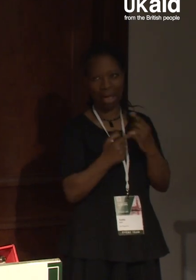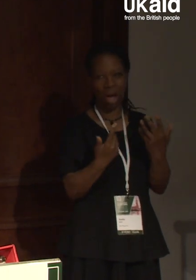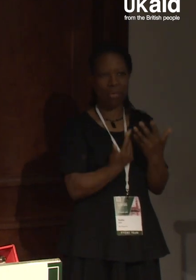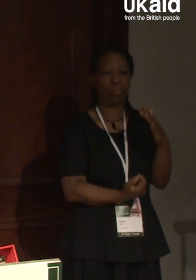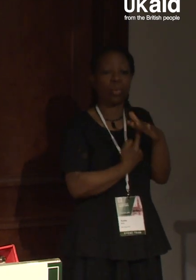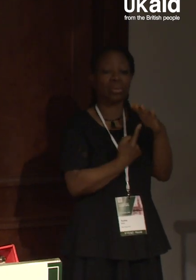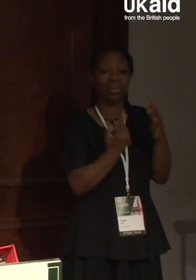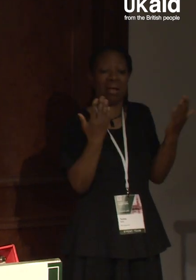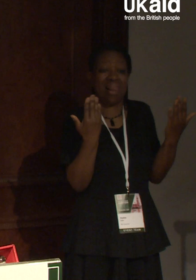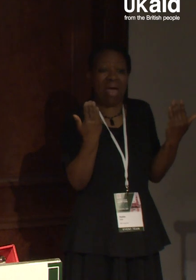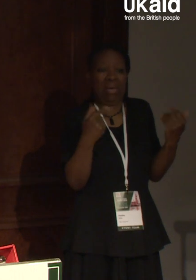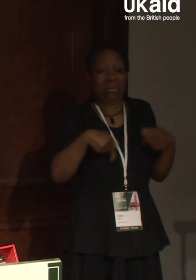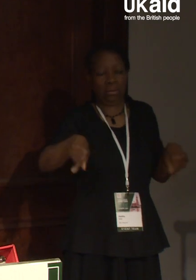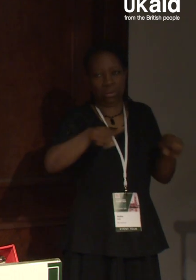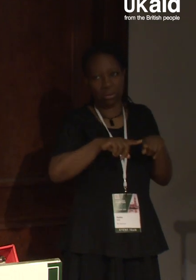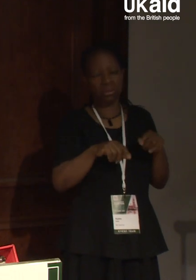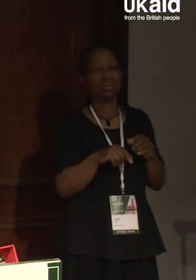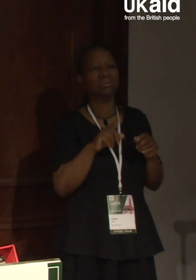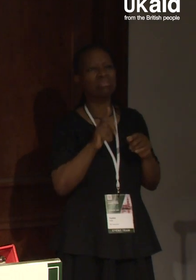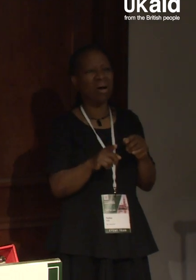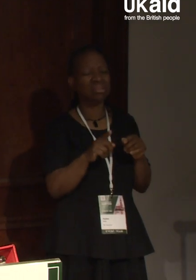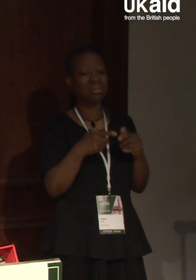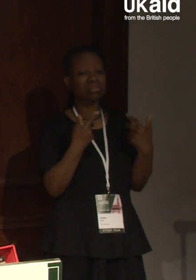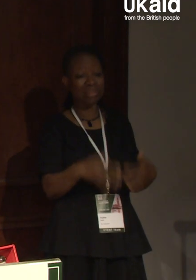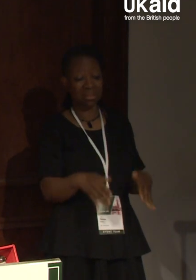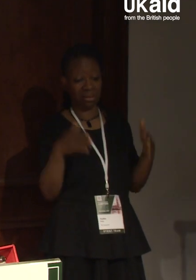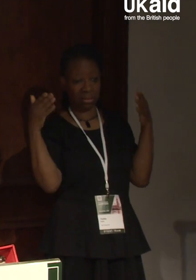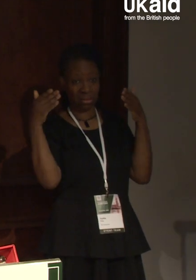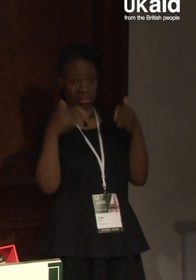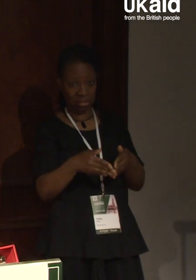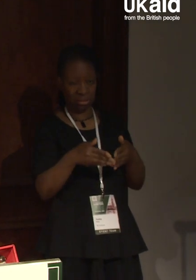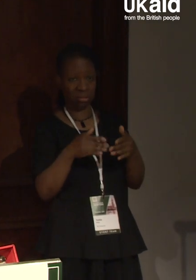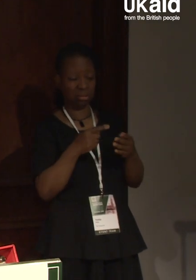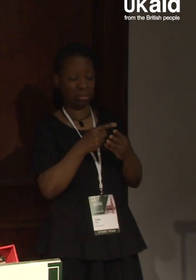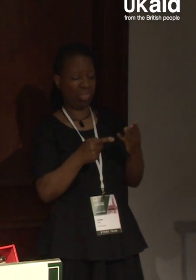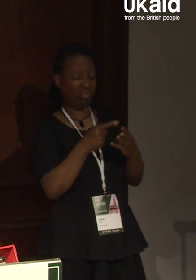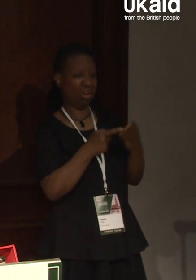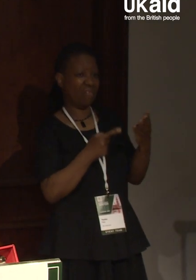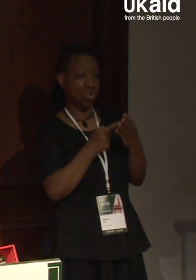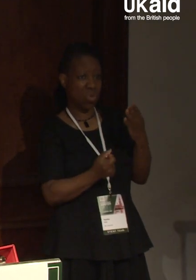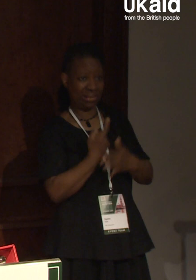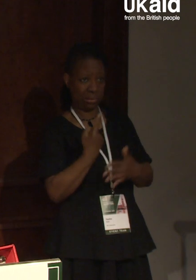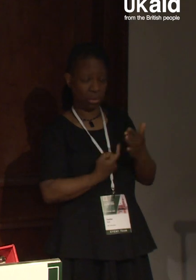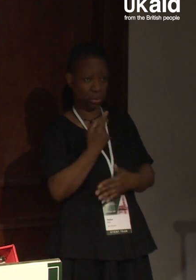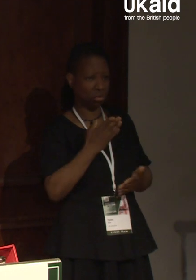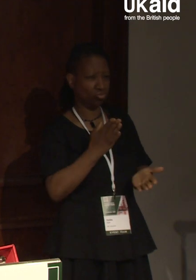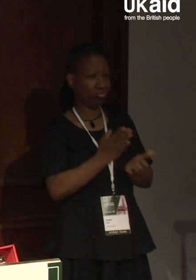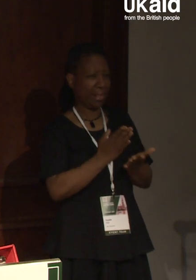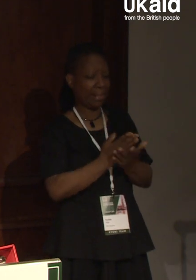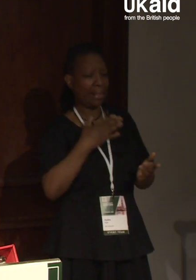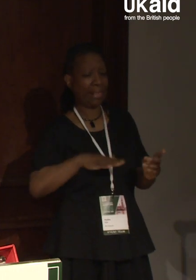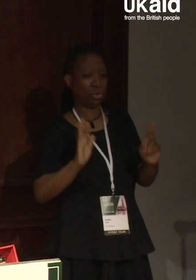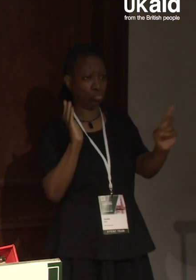seem to be some way, I fear, from really having a focused set of three or four issues that we really need to target